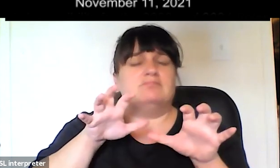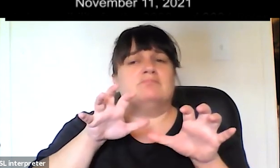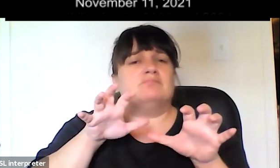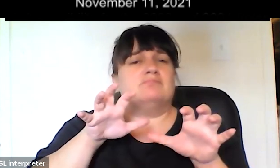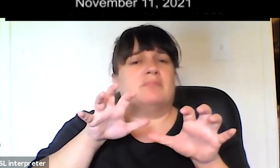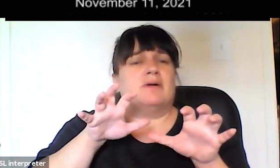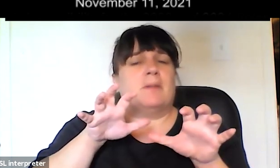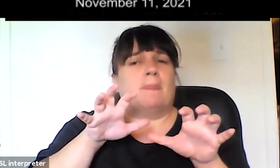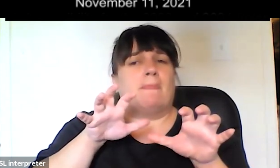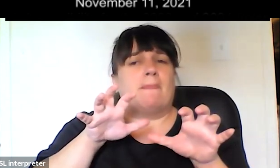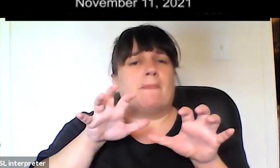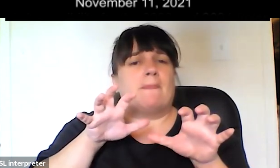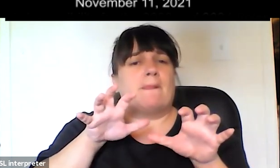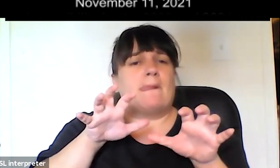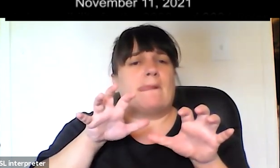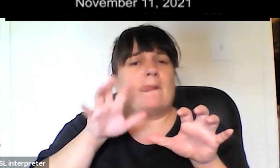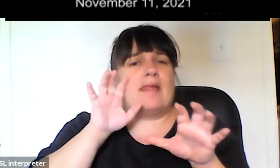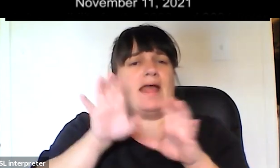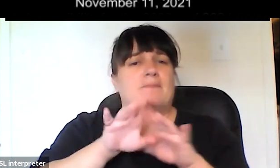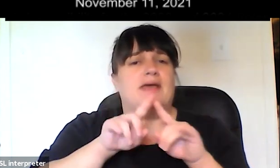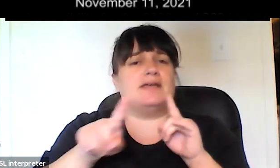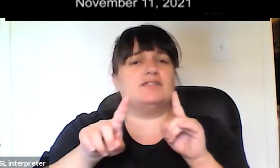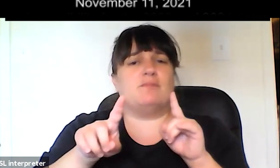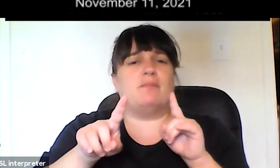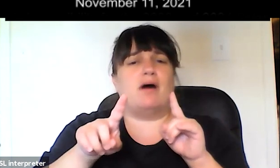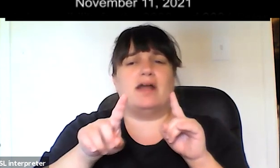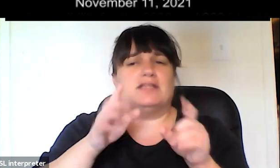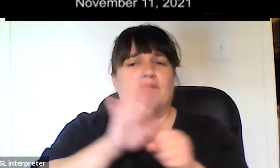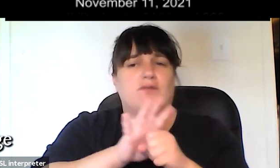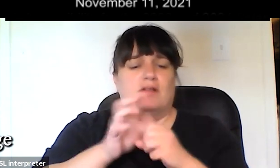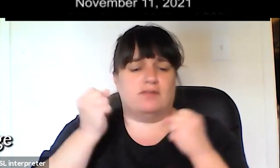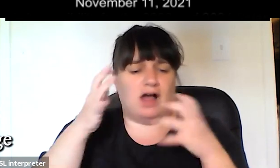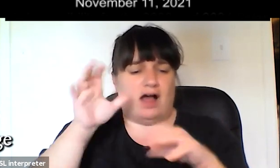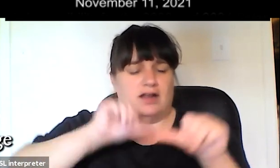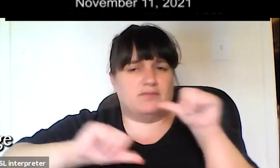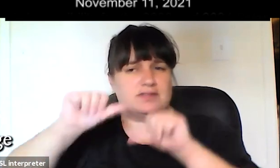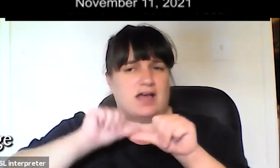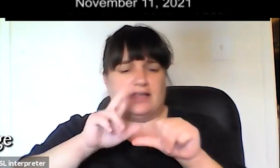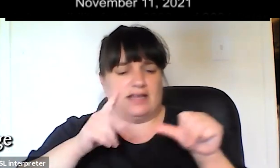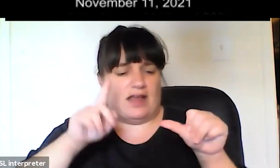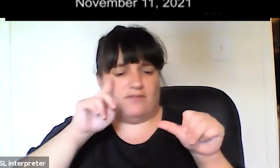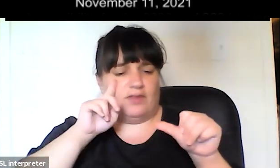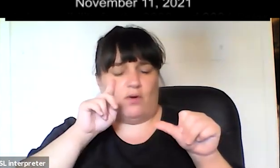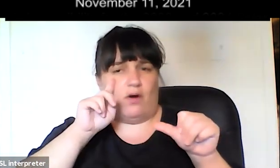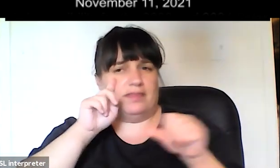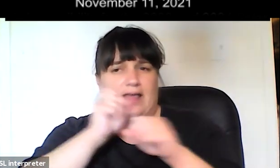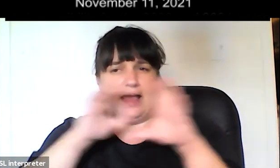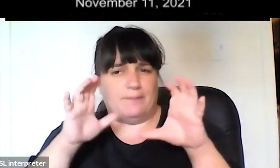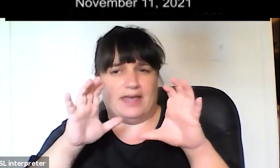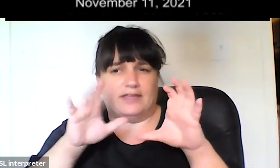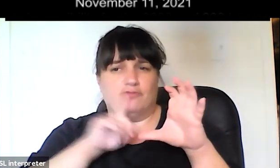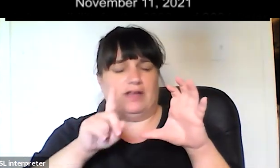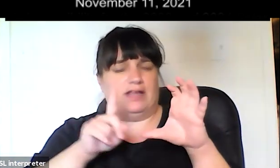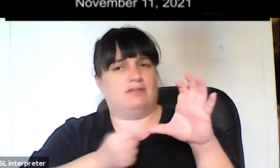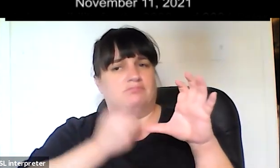but scientifically, it's just chock full of all of this science goodness. And I never really thought this image really spoke to